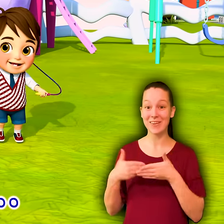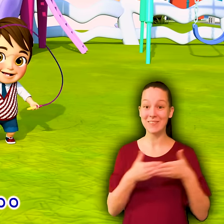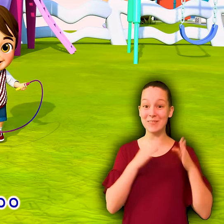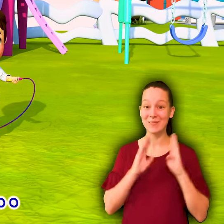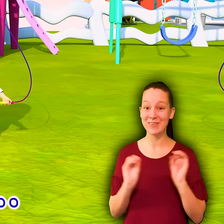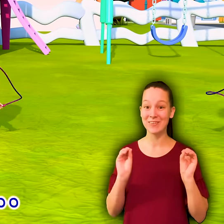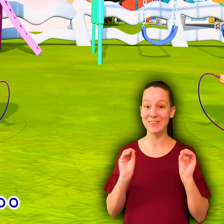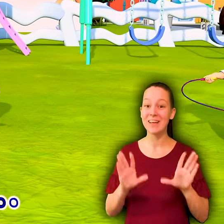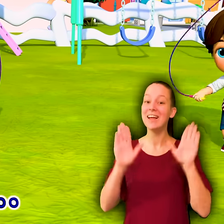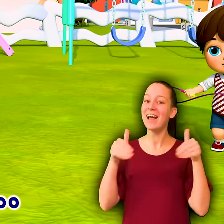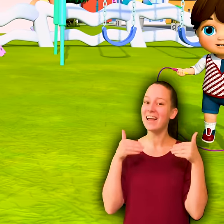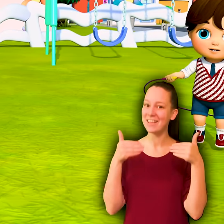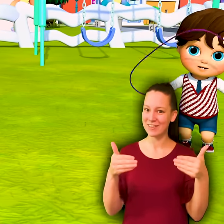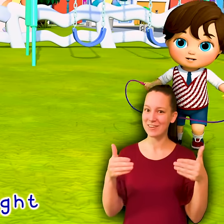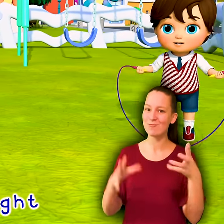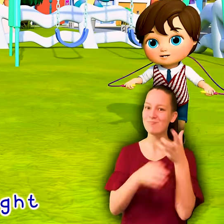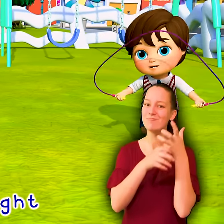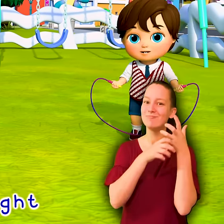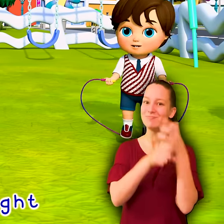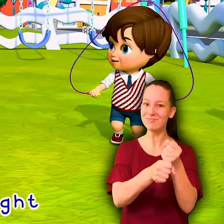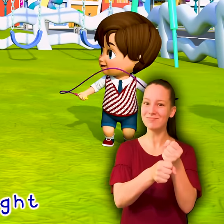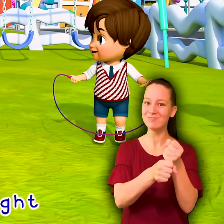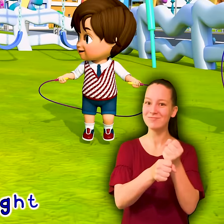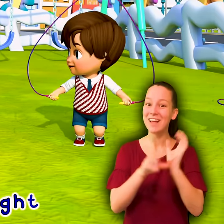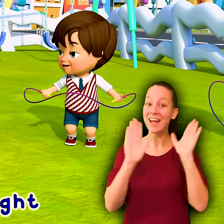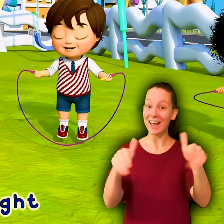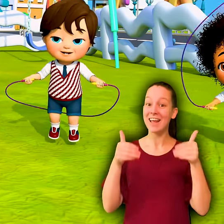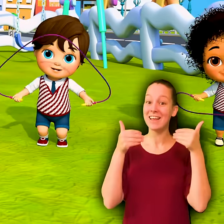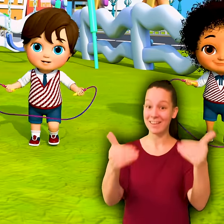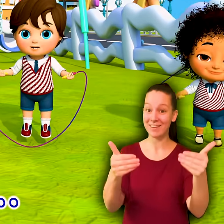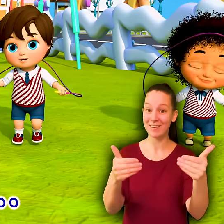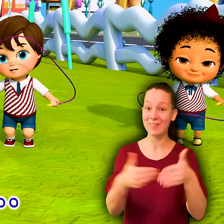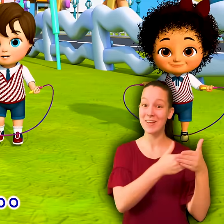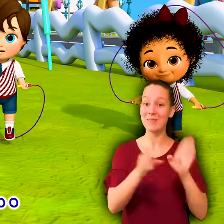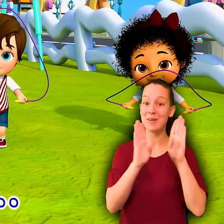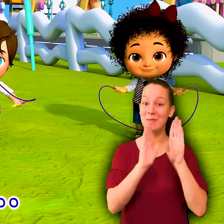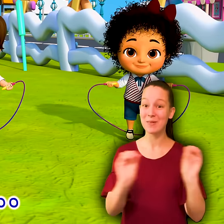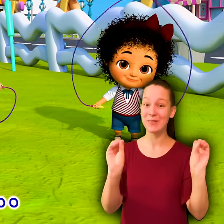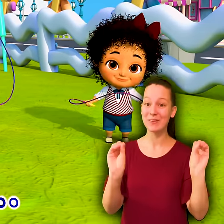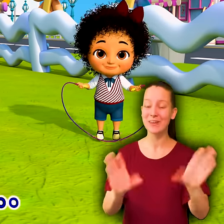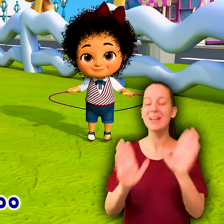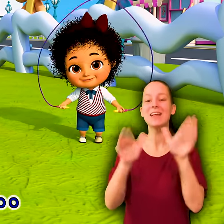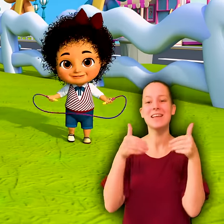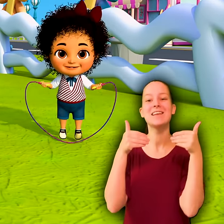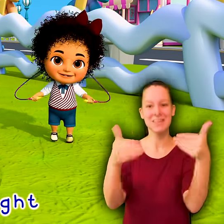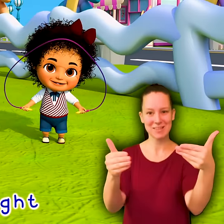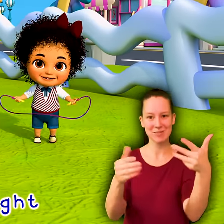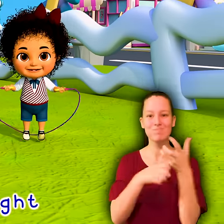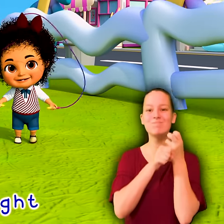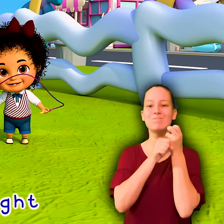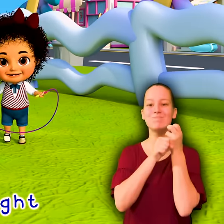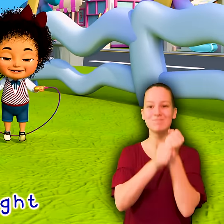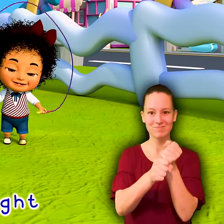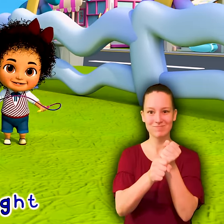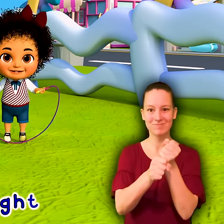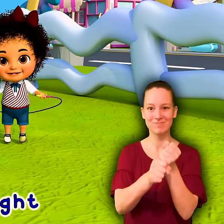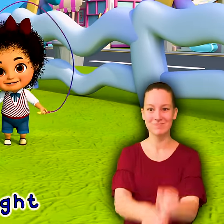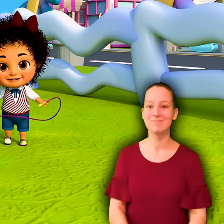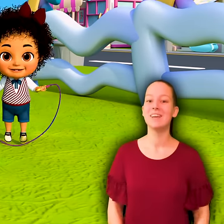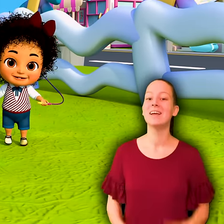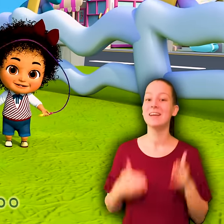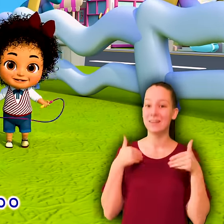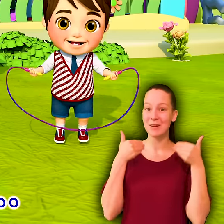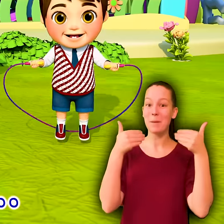here we go baby boo here we go hold on tight here we go baby boo here we go hold on